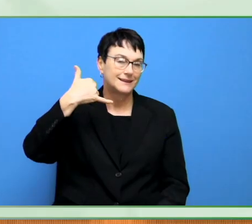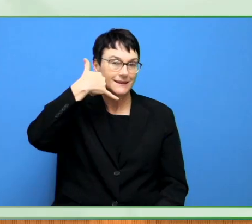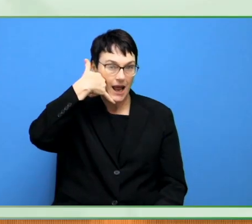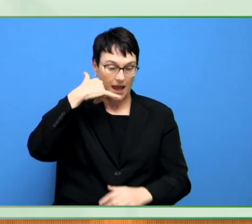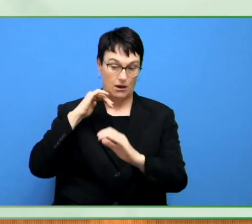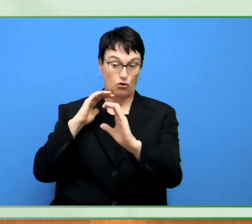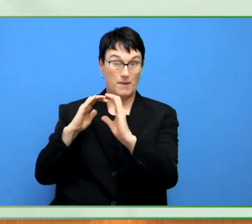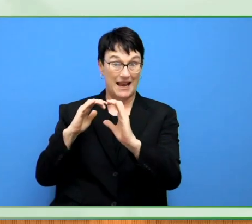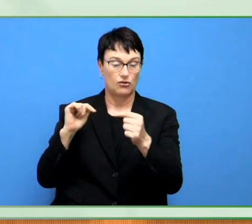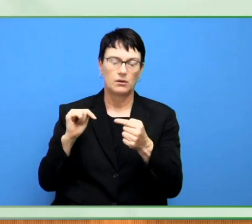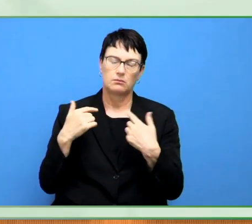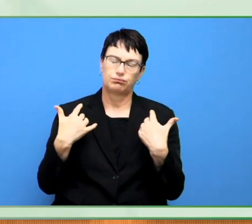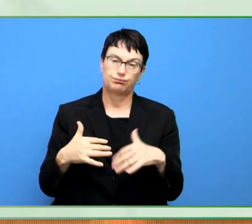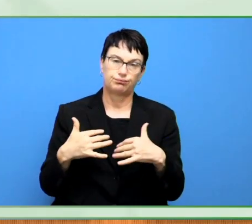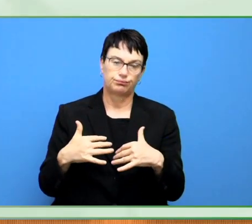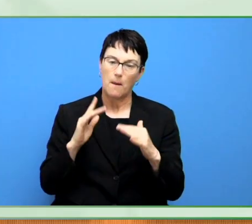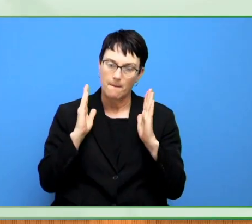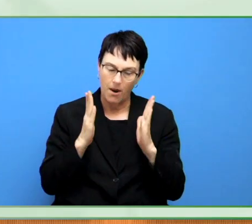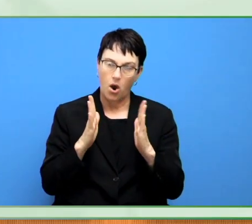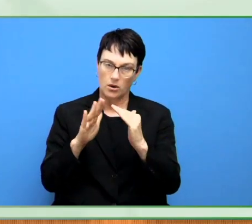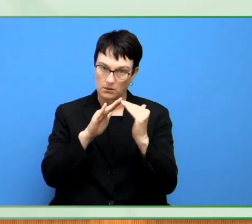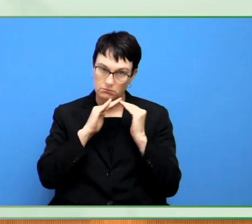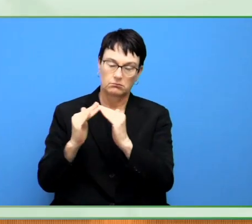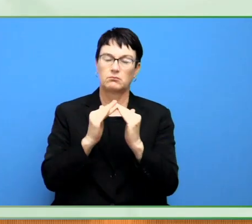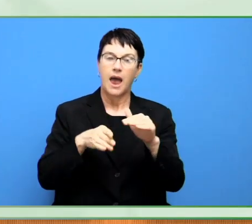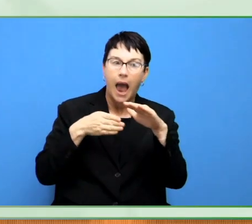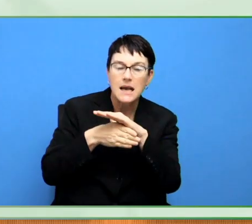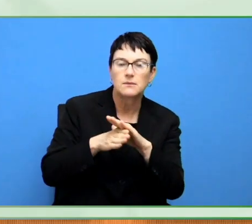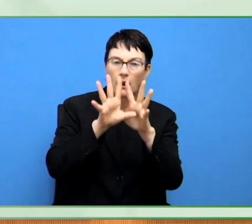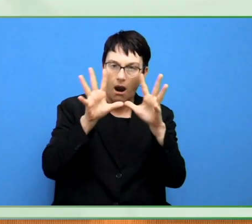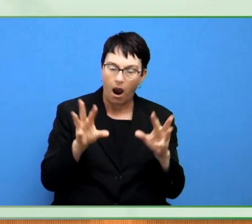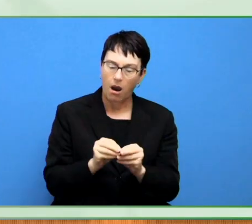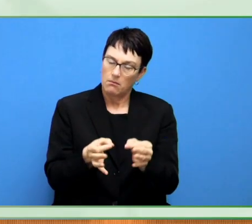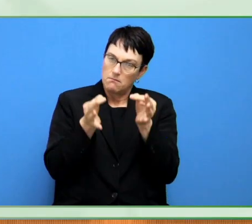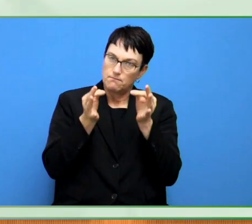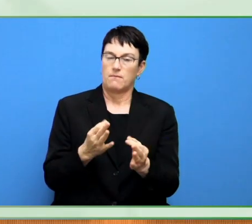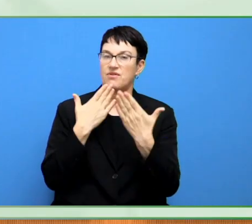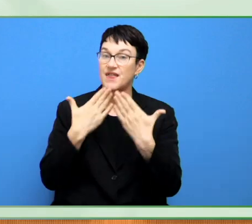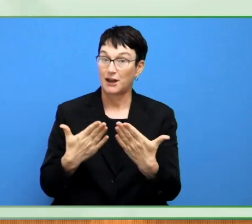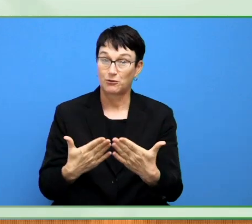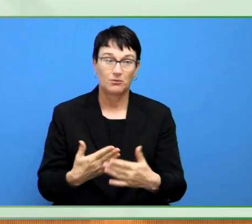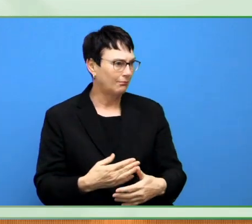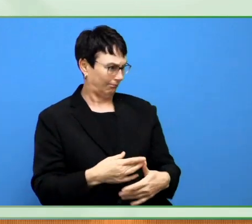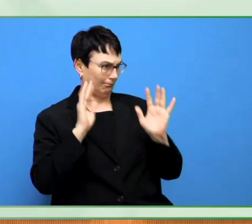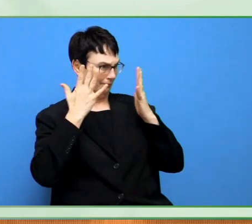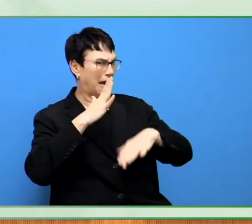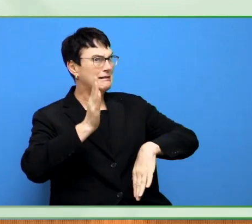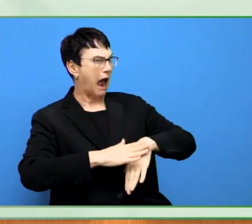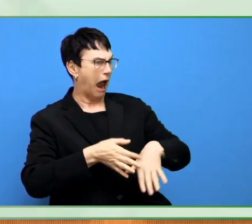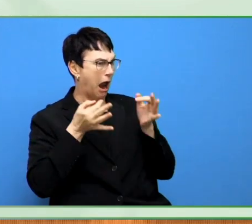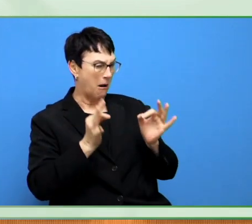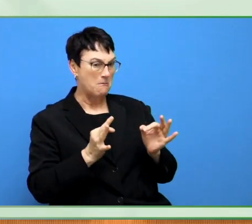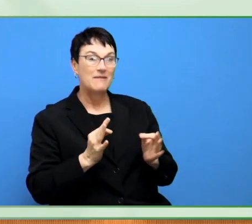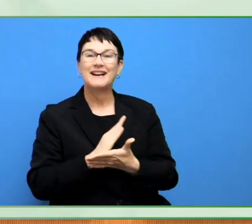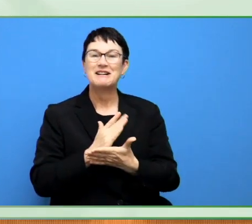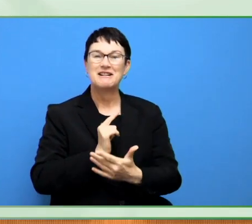interoperability, especially for accessibility. Thank you. That was perfect timing. Yeah, I was watching. Yeah.